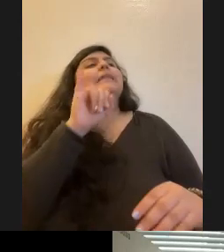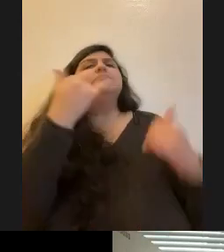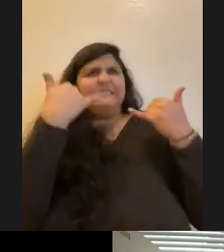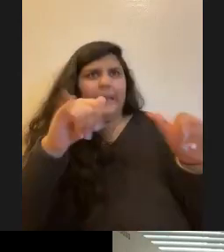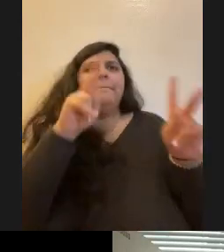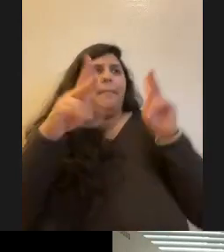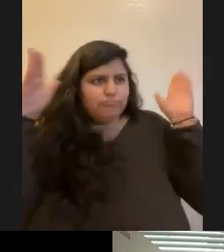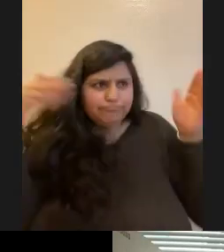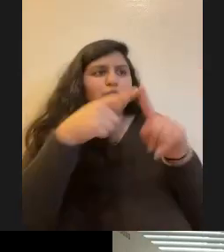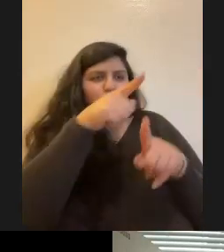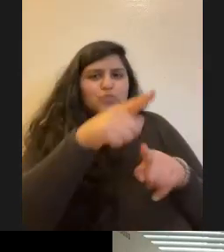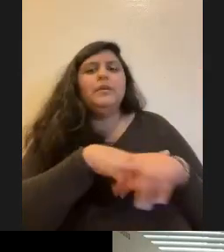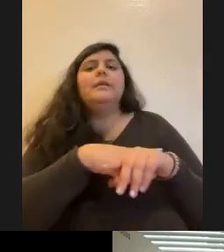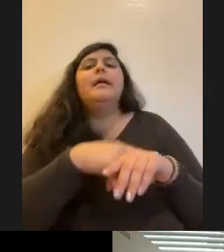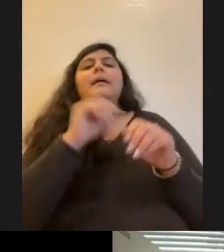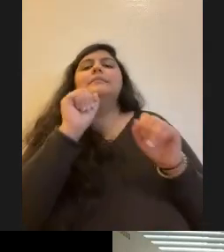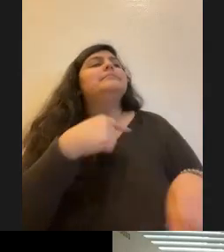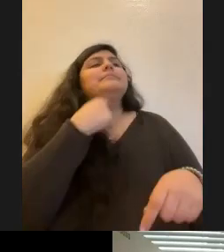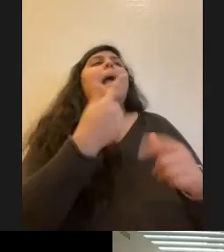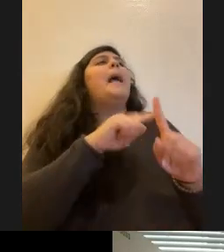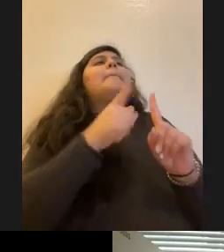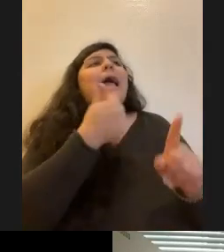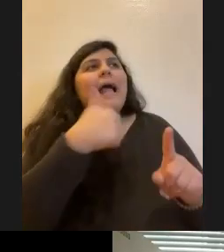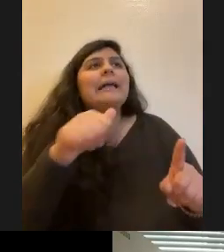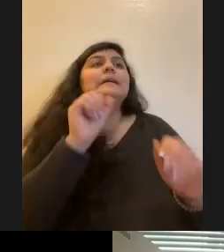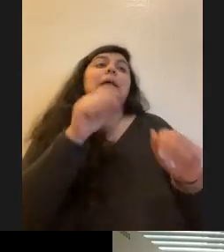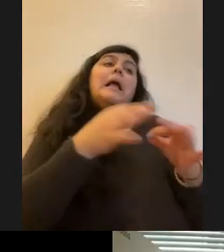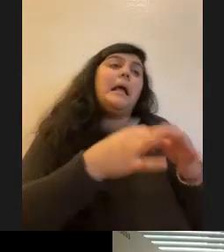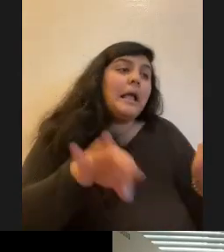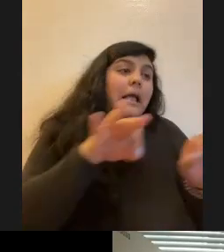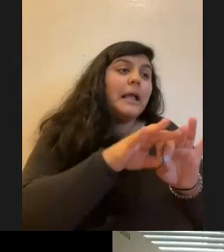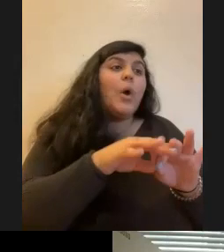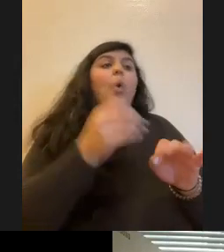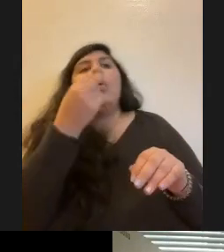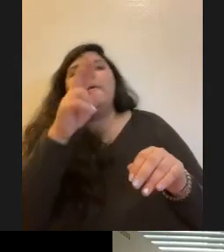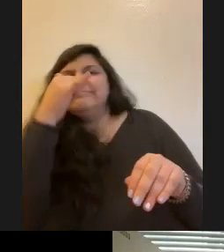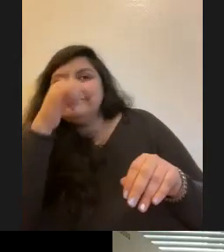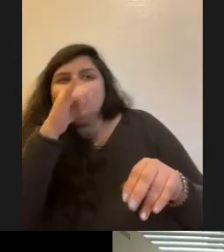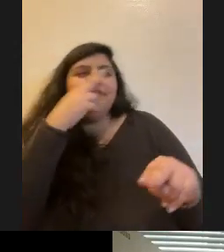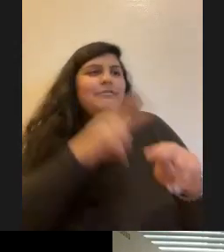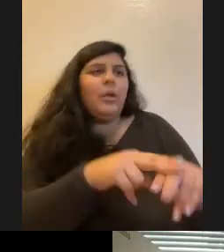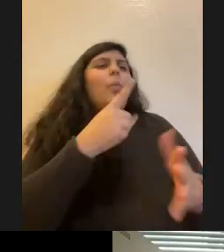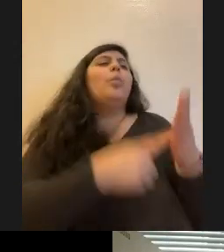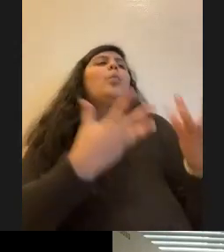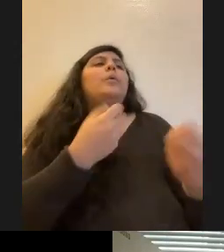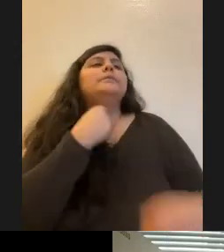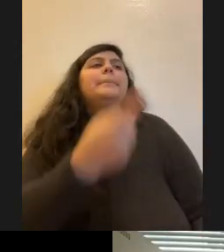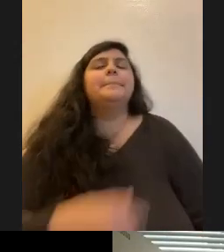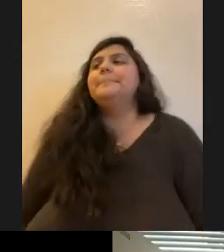anything you want about anything. It can be significant and important, or it can be silly and fun. What do you tell them?